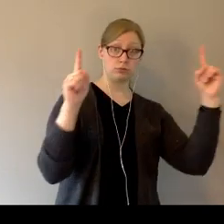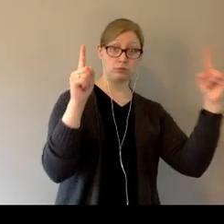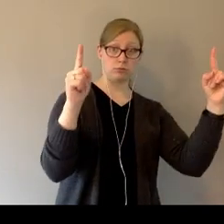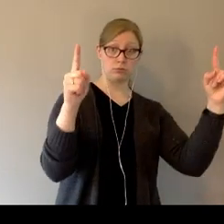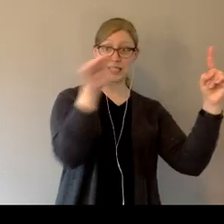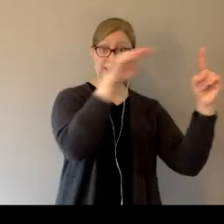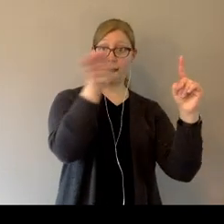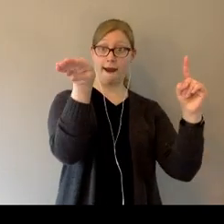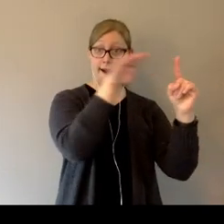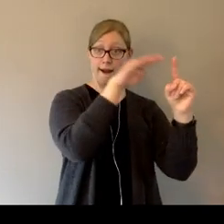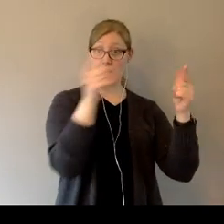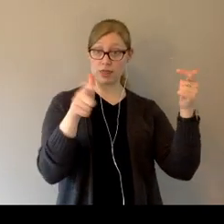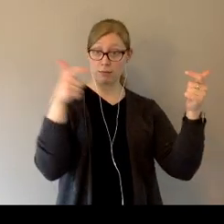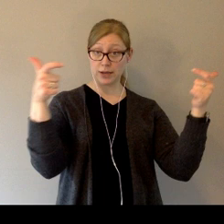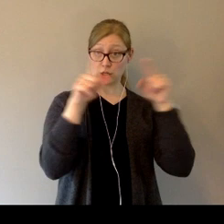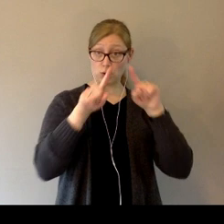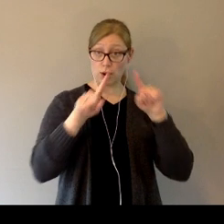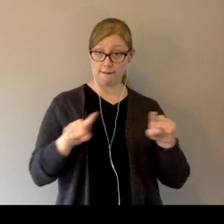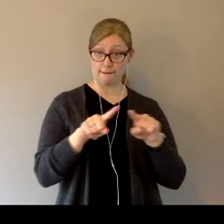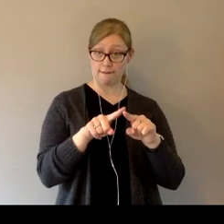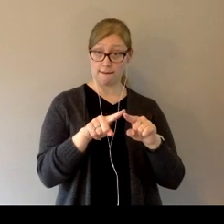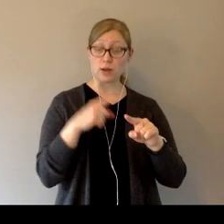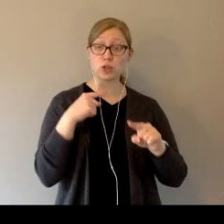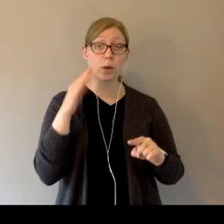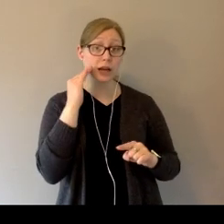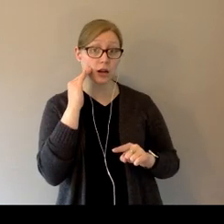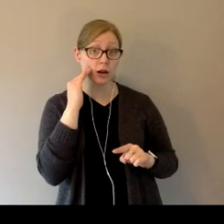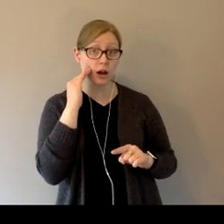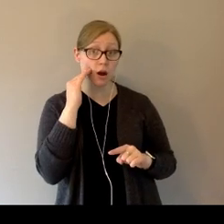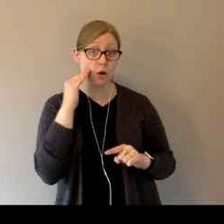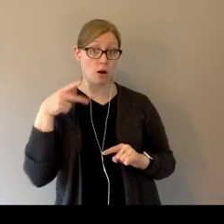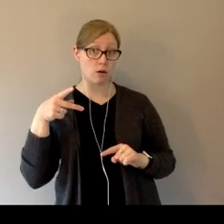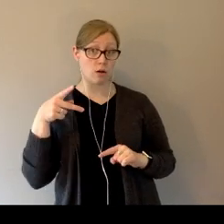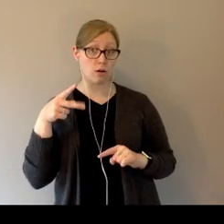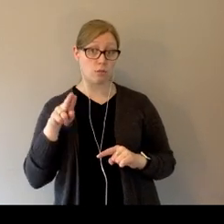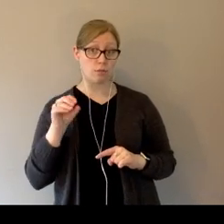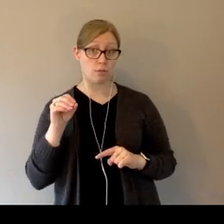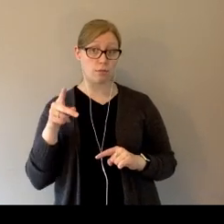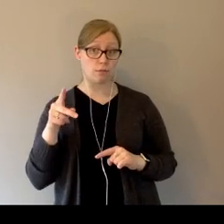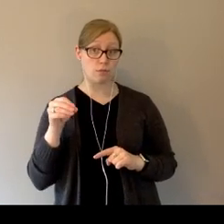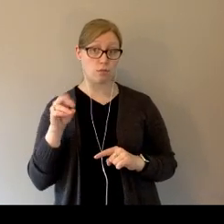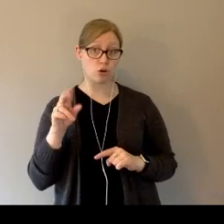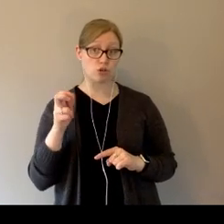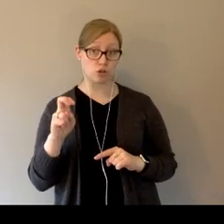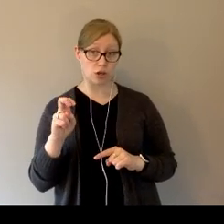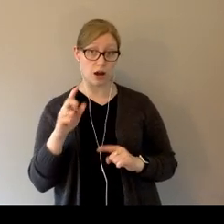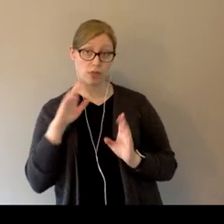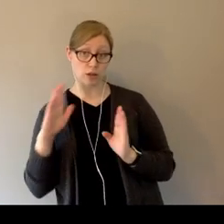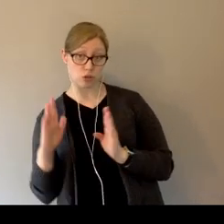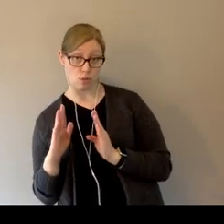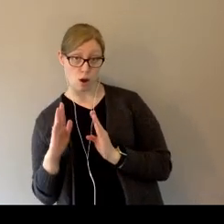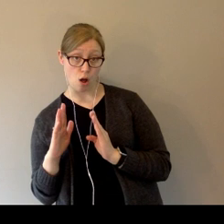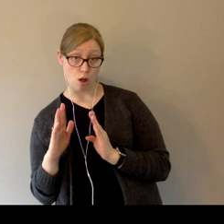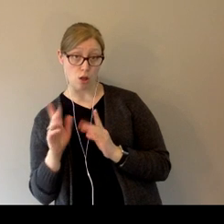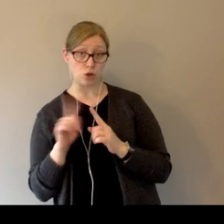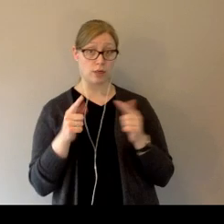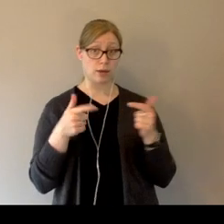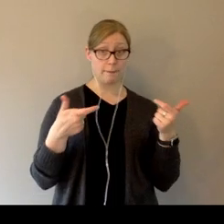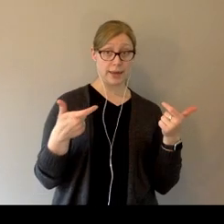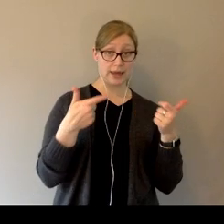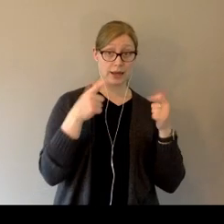the ratio, the proportion of the smaller to the larger triangle is going to be 8 over 12 based on the